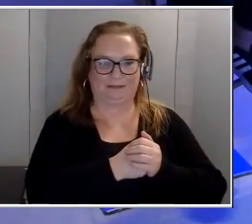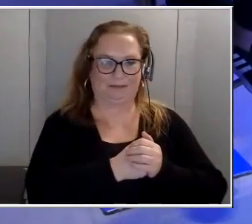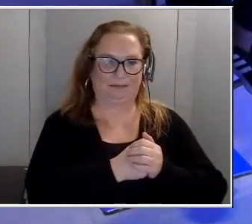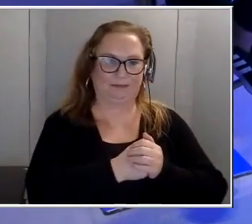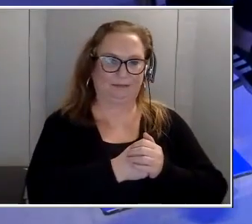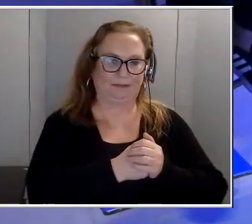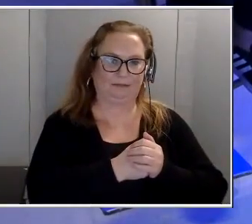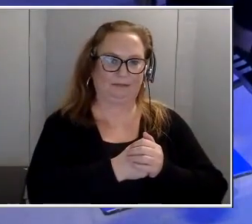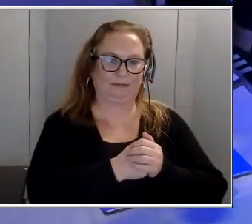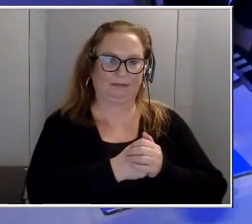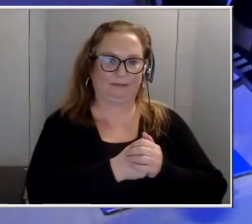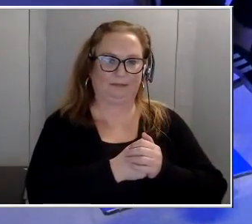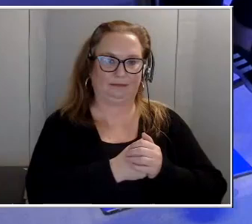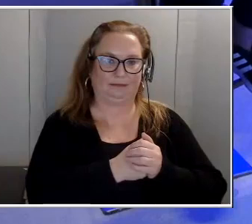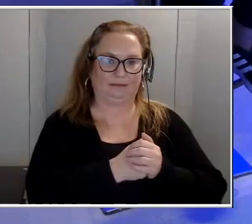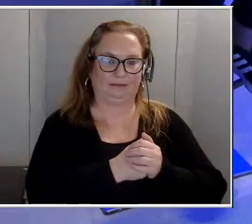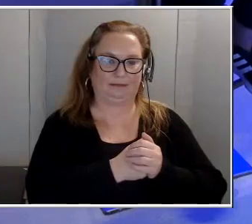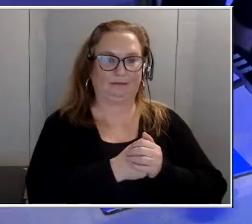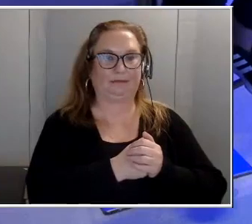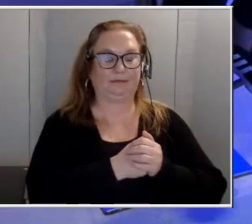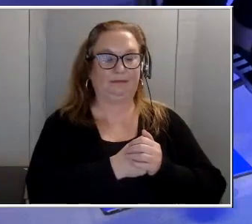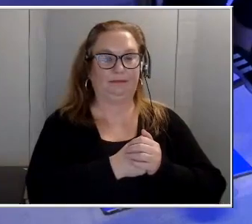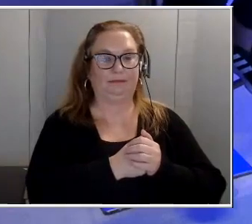and so we,